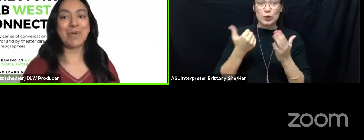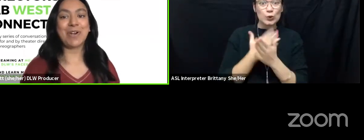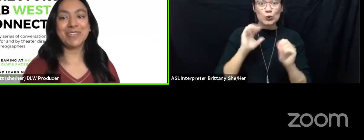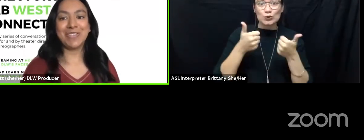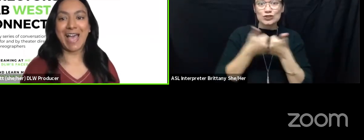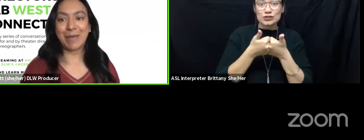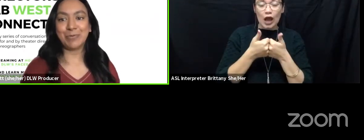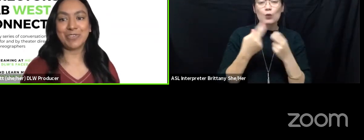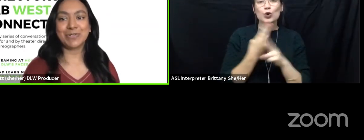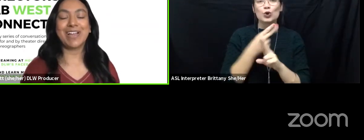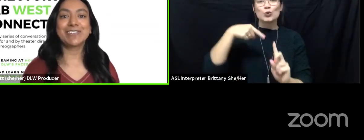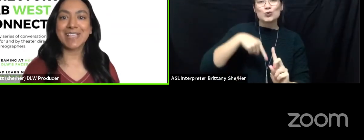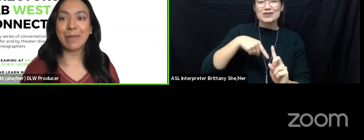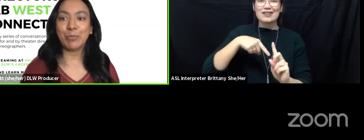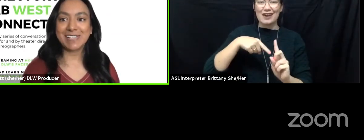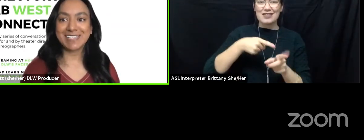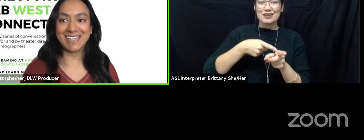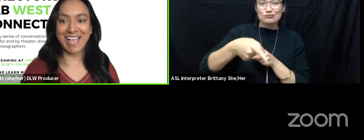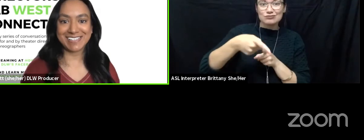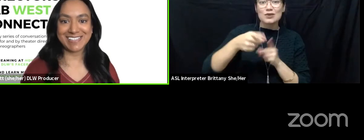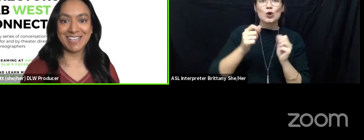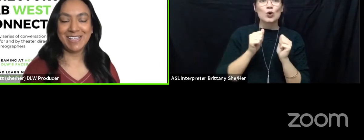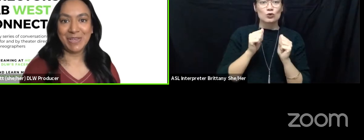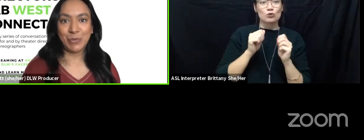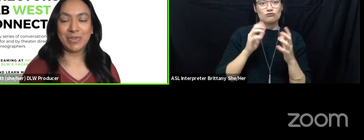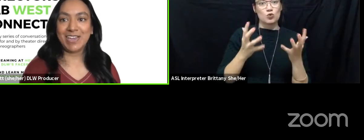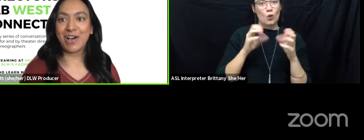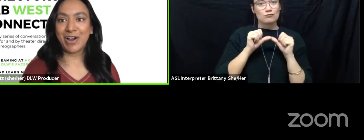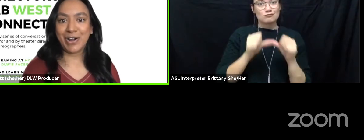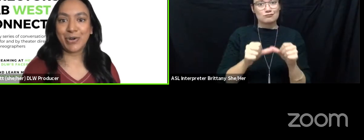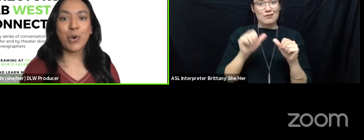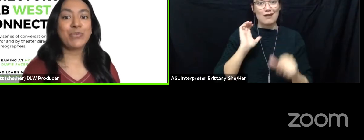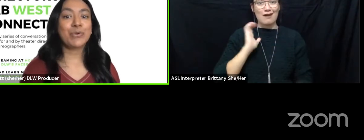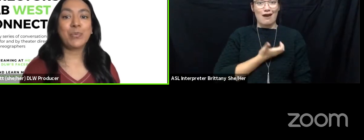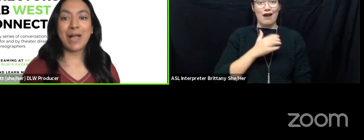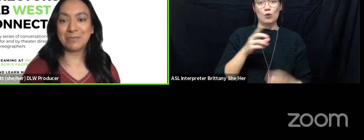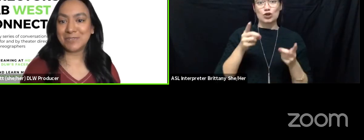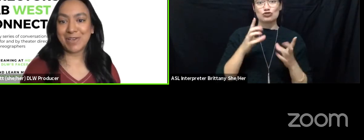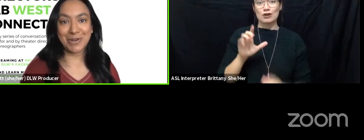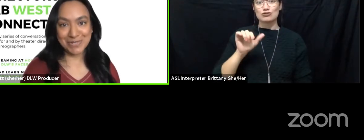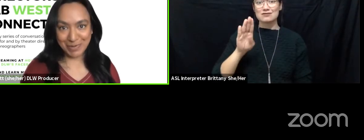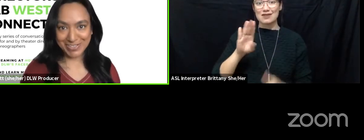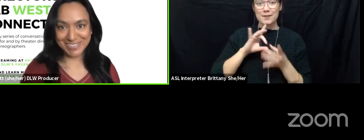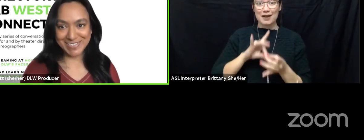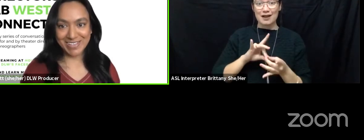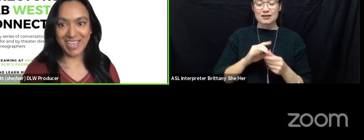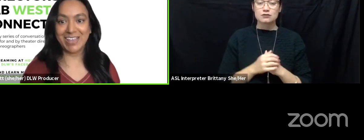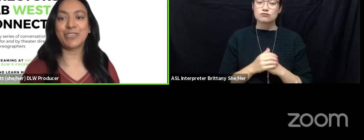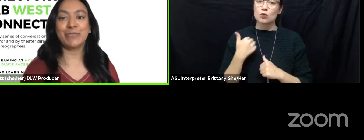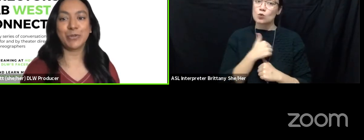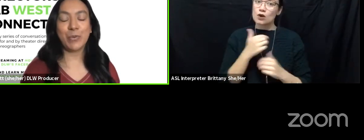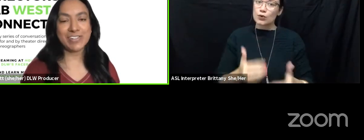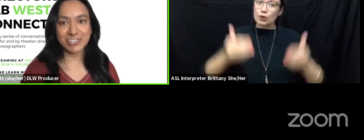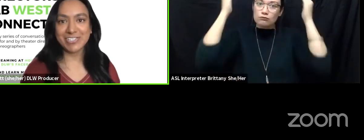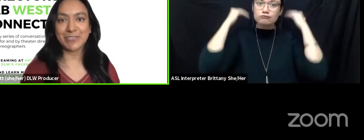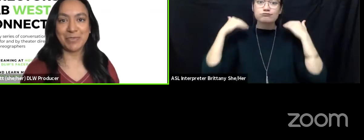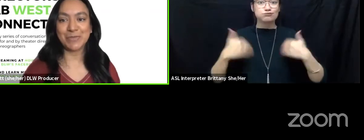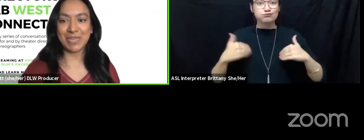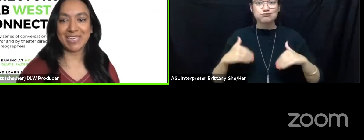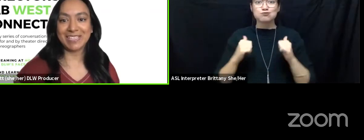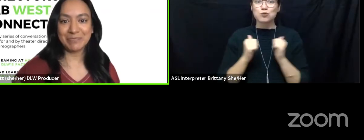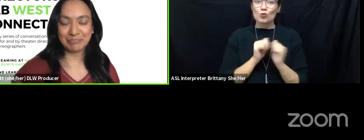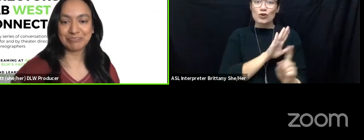to mark the lab with Directors Lab West Connects. We are overwhelmed by your response and thoughtful questions